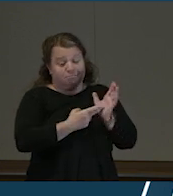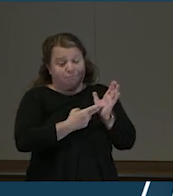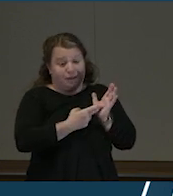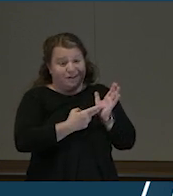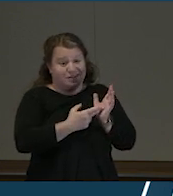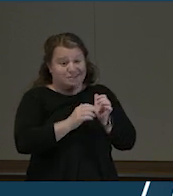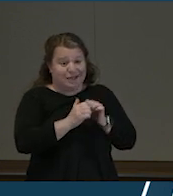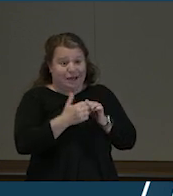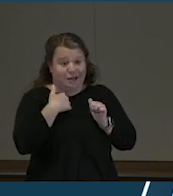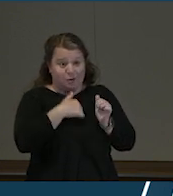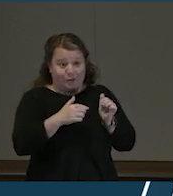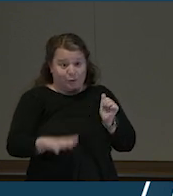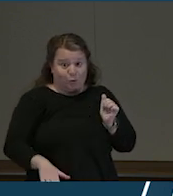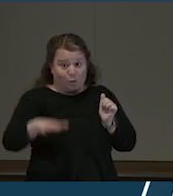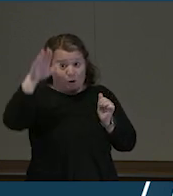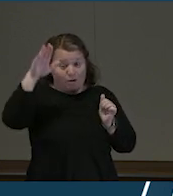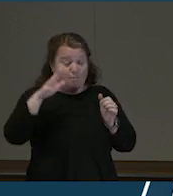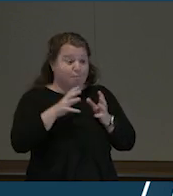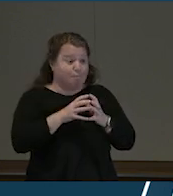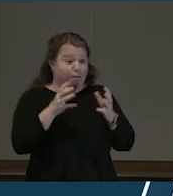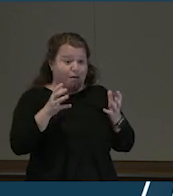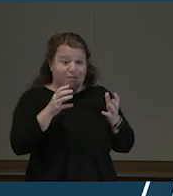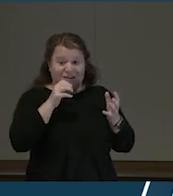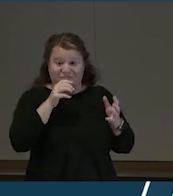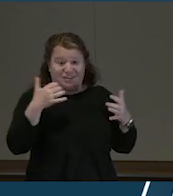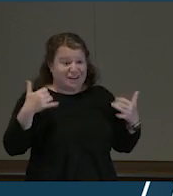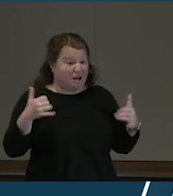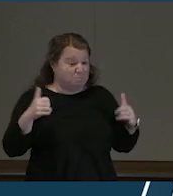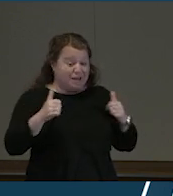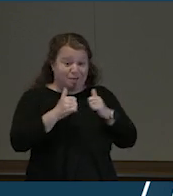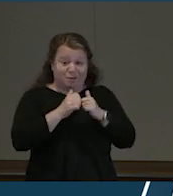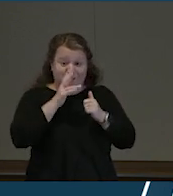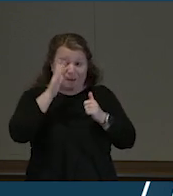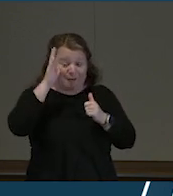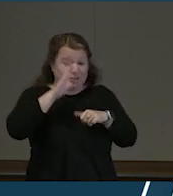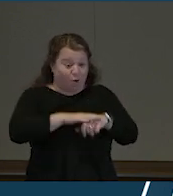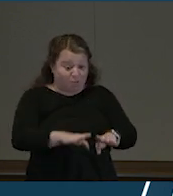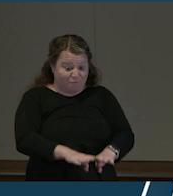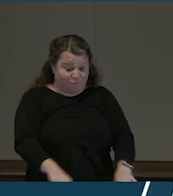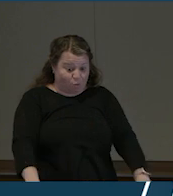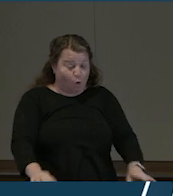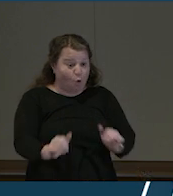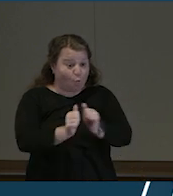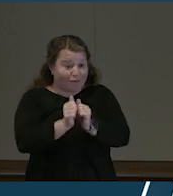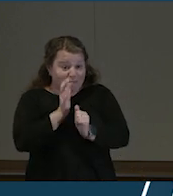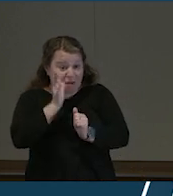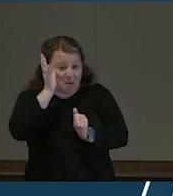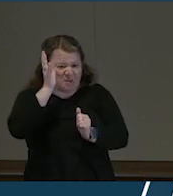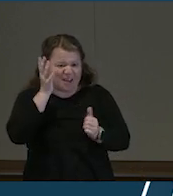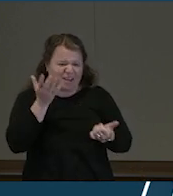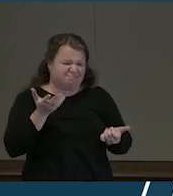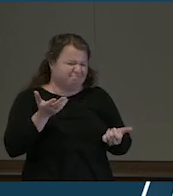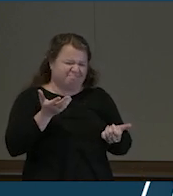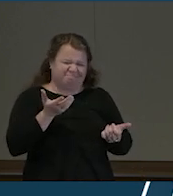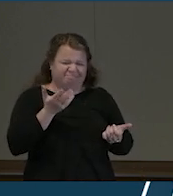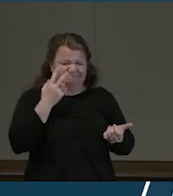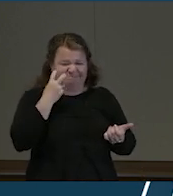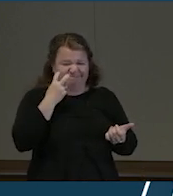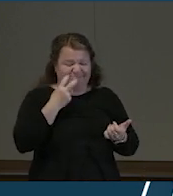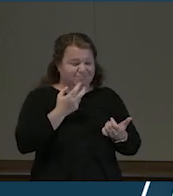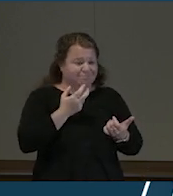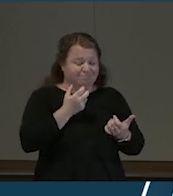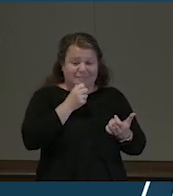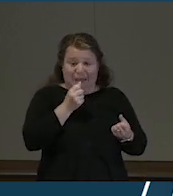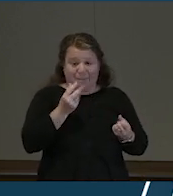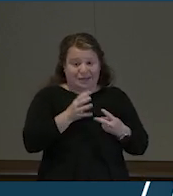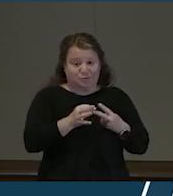we grew up, a lot of us did not play with our parents. We weren't on the floor playing with our parents. We didn't have choices, right? You do